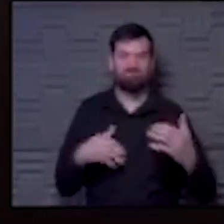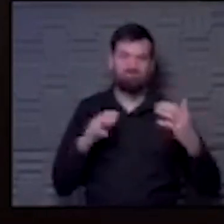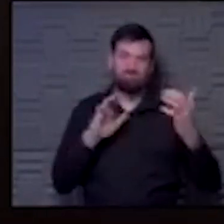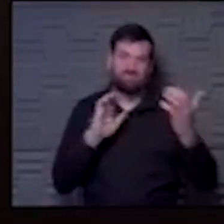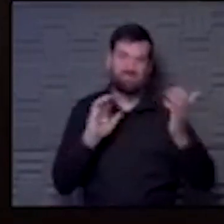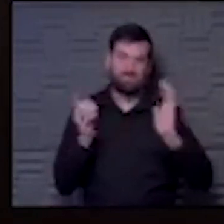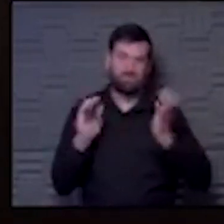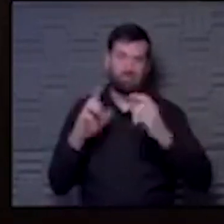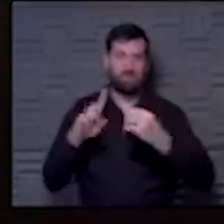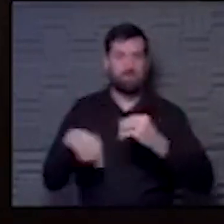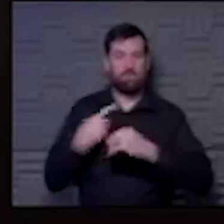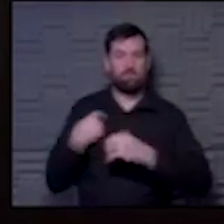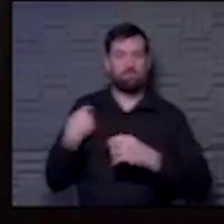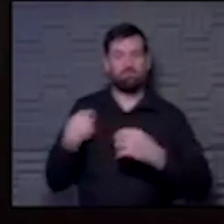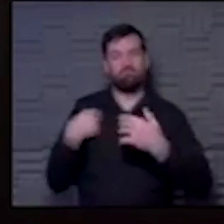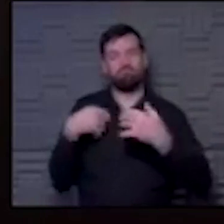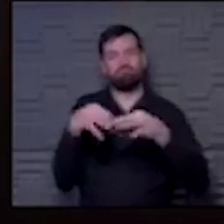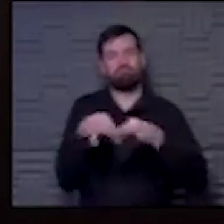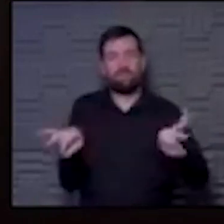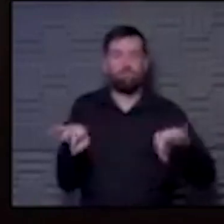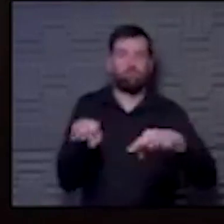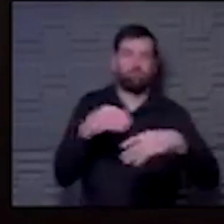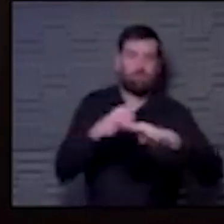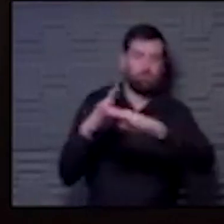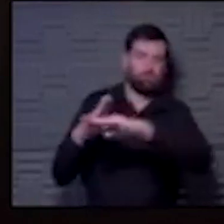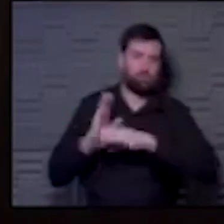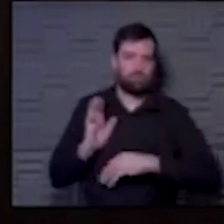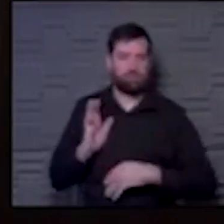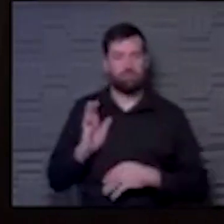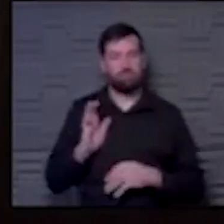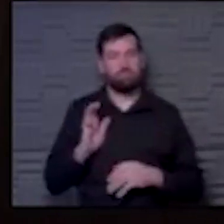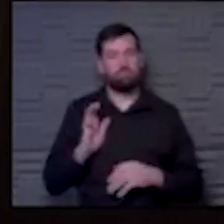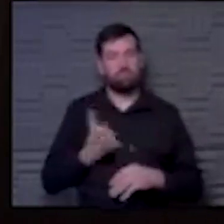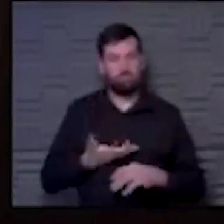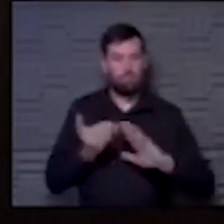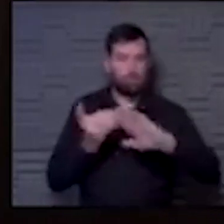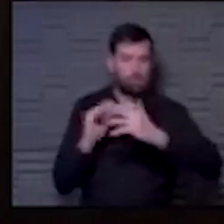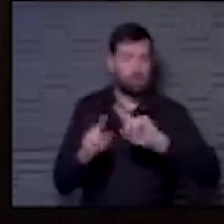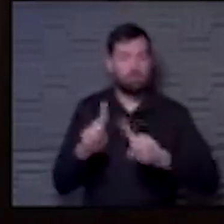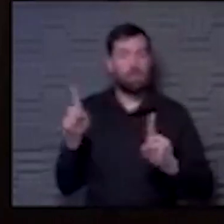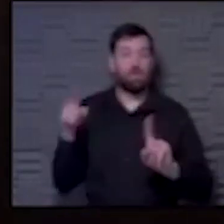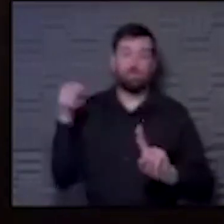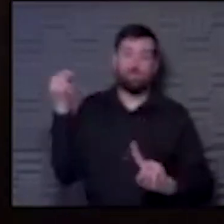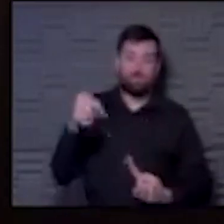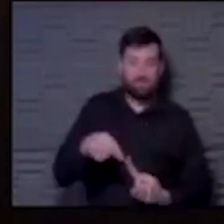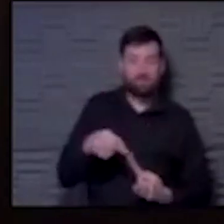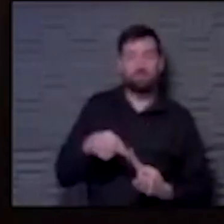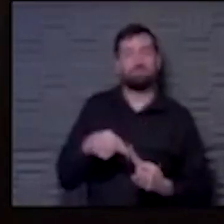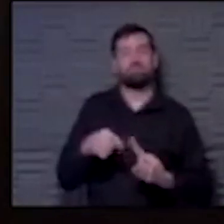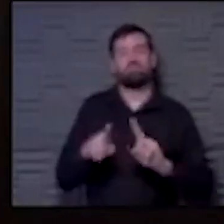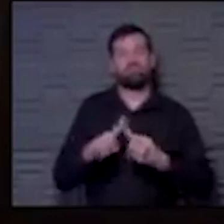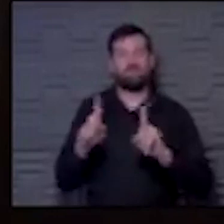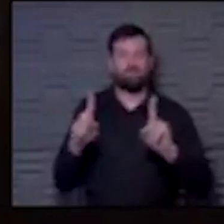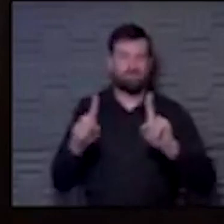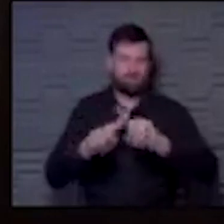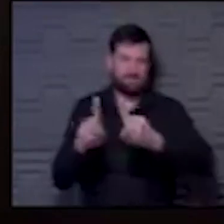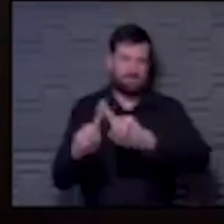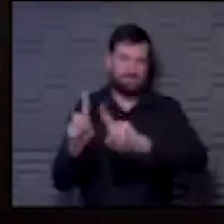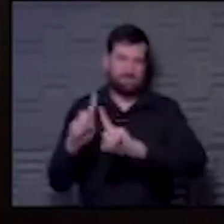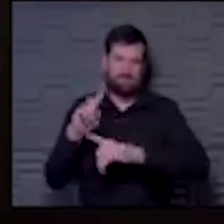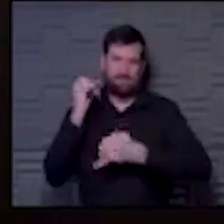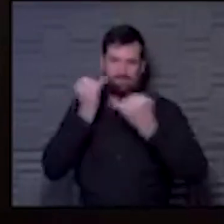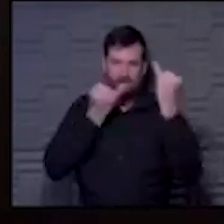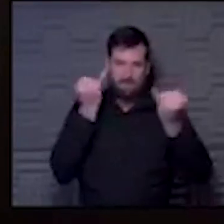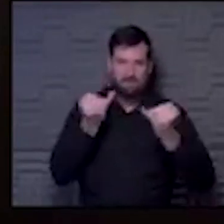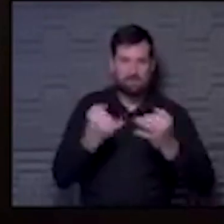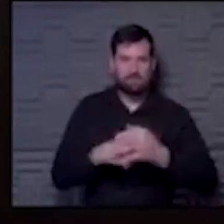about language barriers, awareness in our community. But at the end, everybody comes with like a different idea.